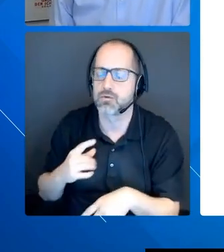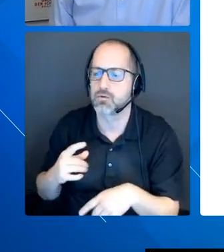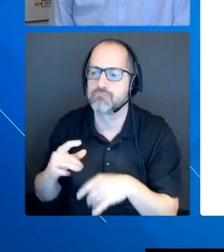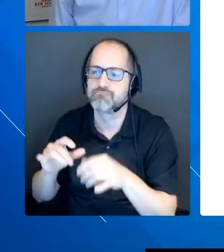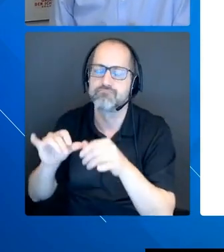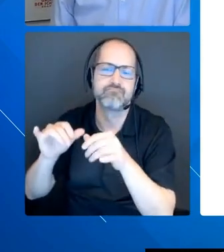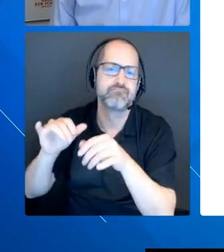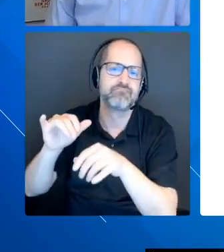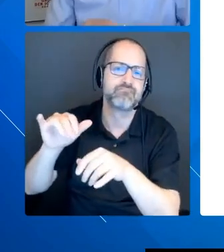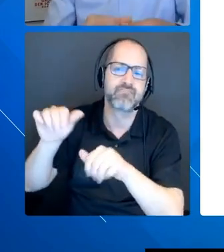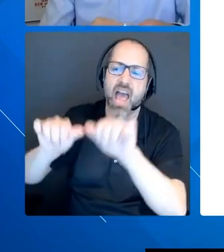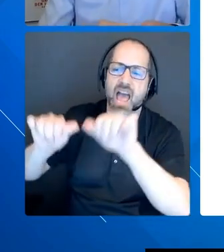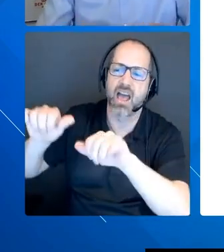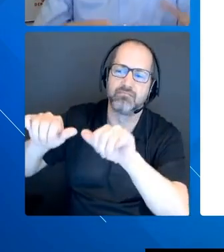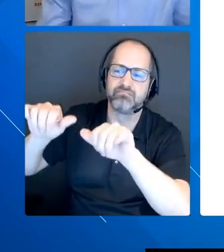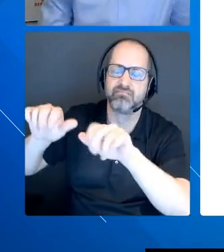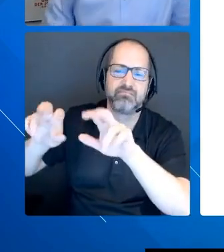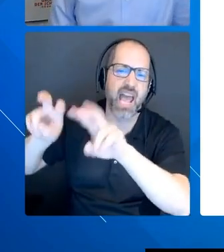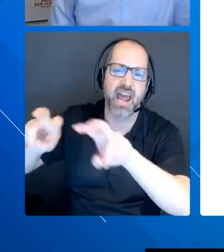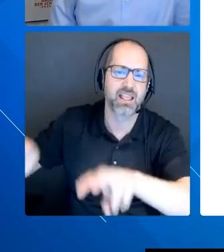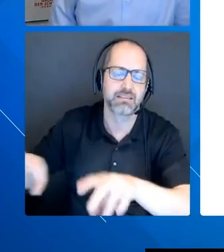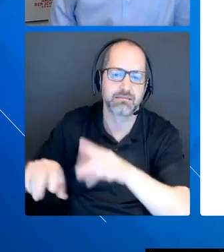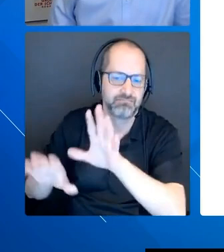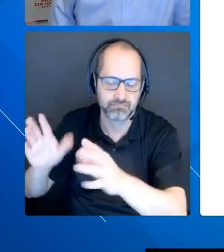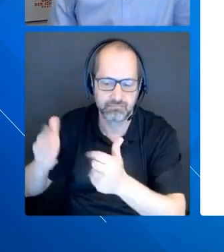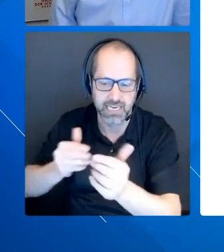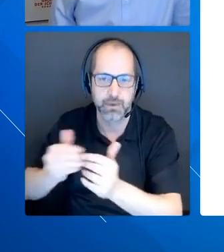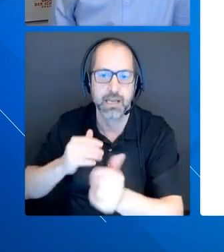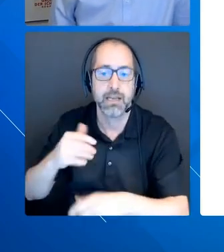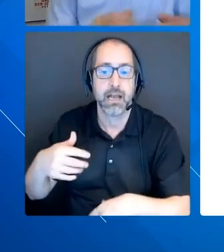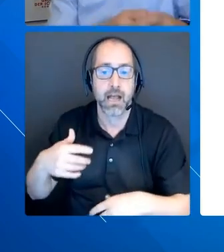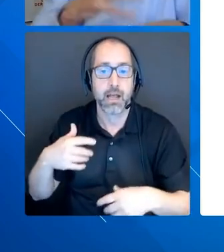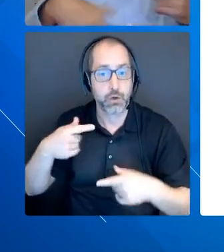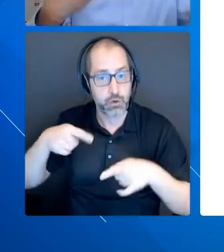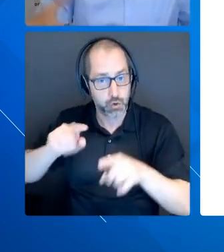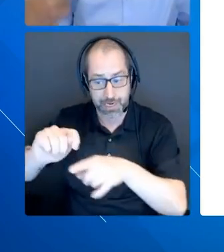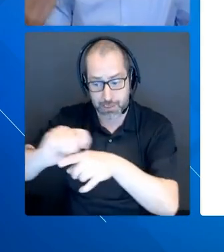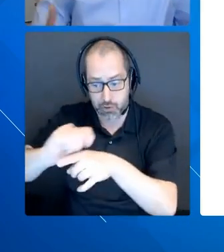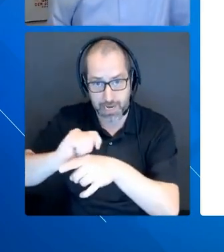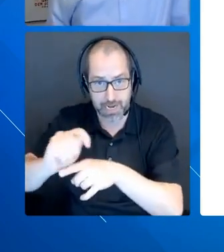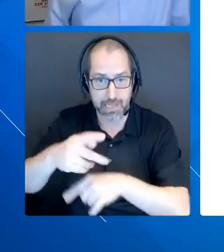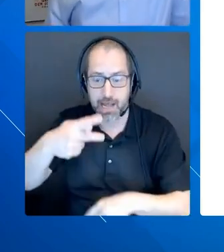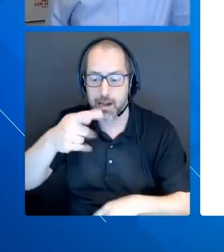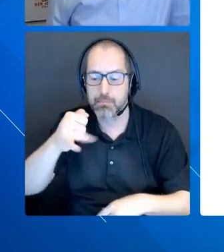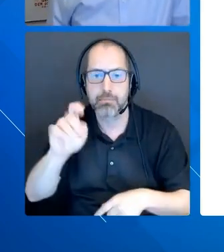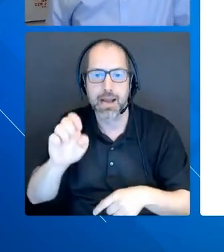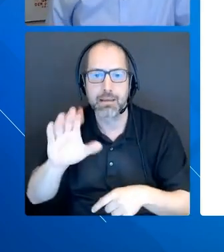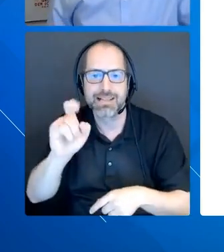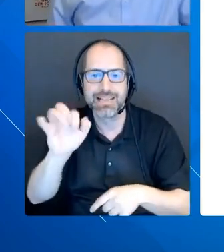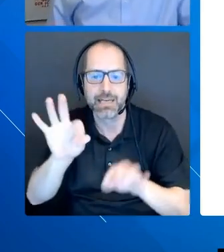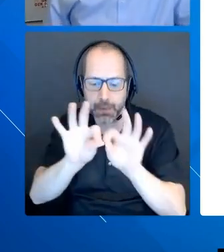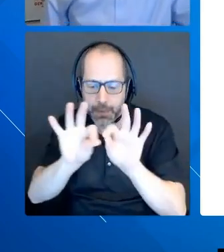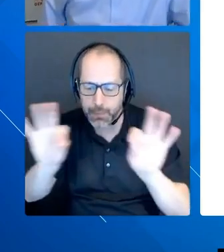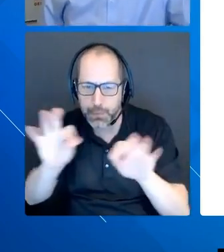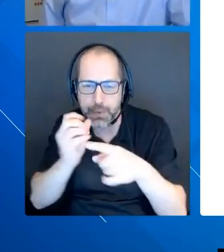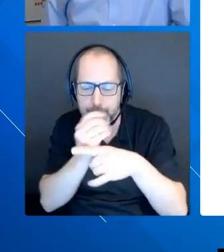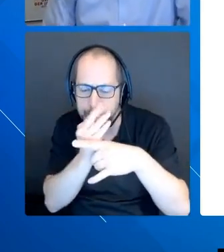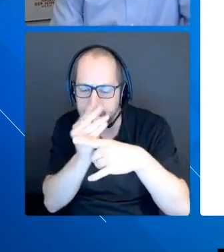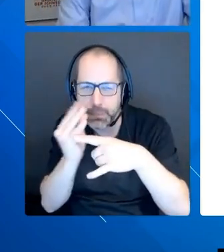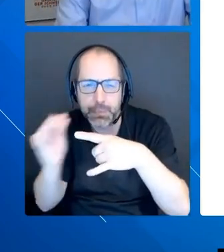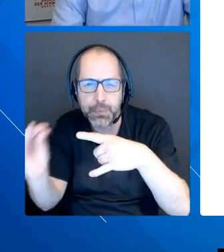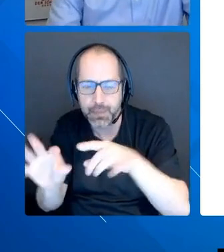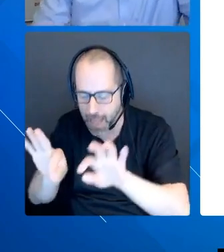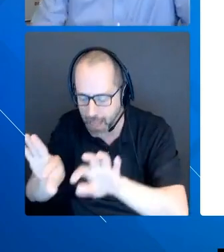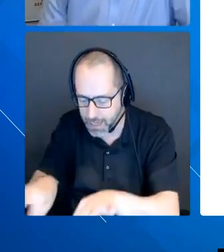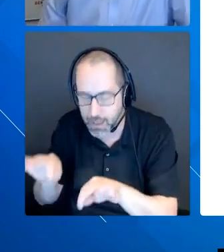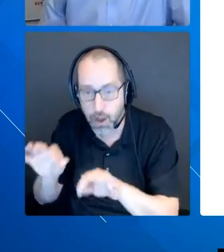training, the instructor had pipe cleaners on the table. I thought it was cool because everybody's playing with them and fidgeting with them. And he said that